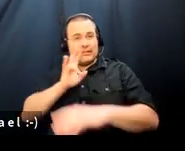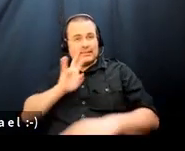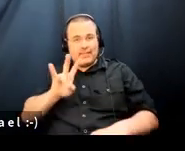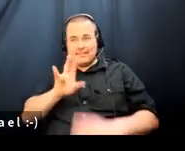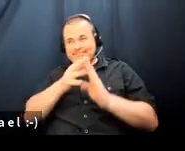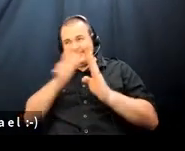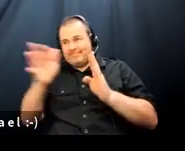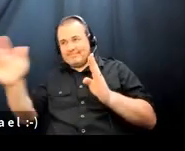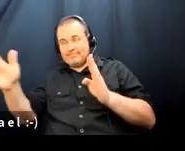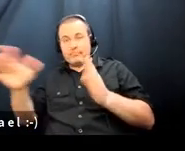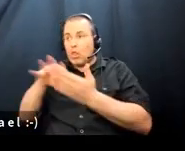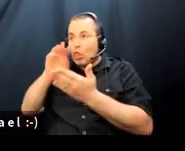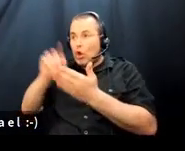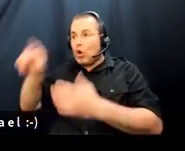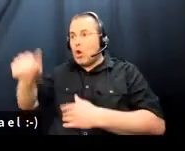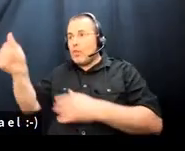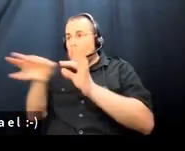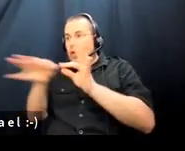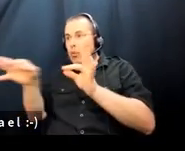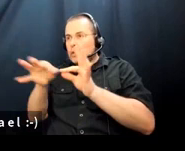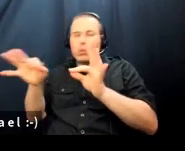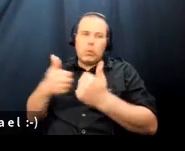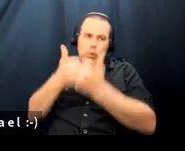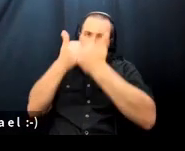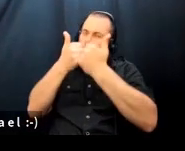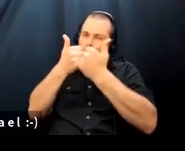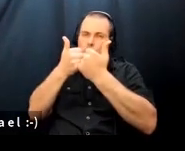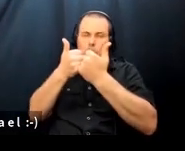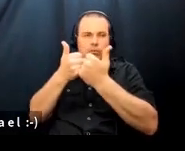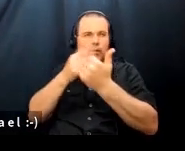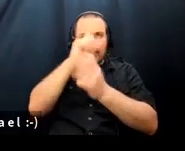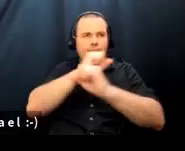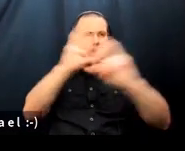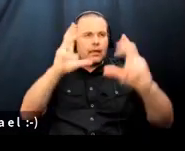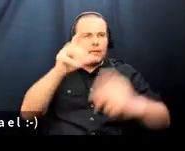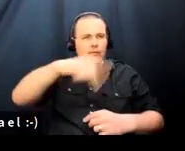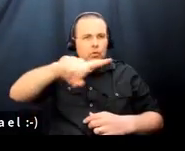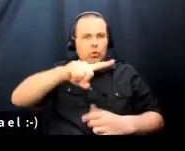to learn another language. Think of any of you who have tried to learn to sign,